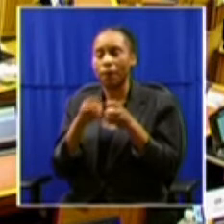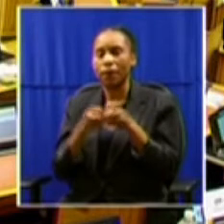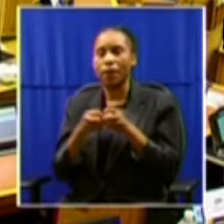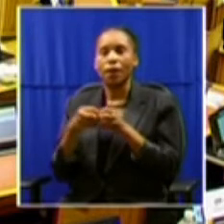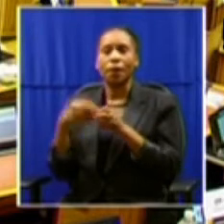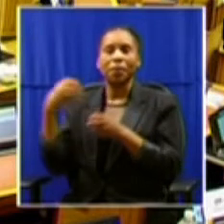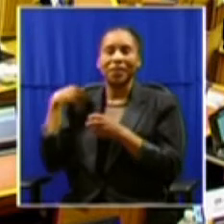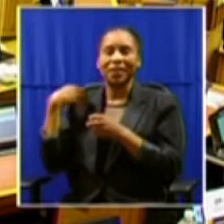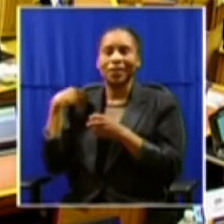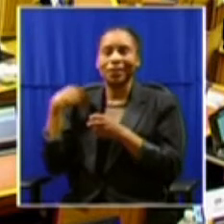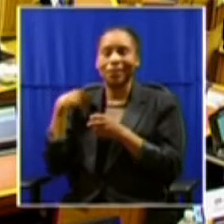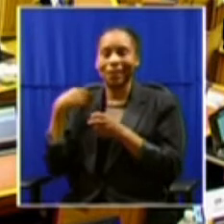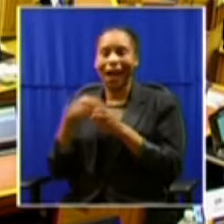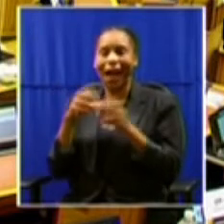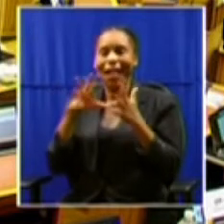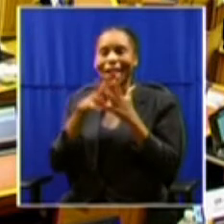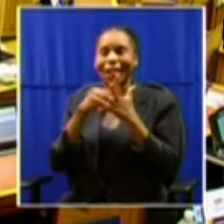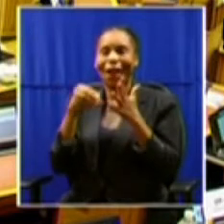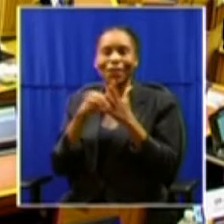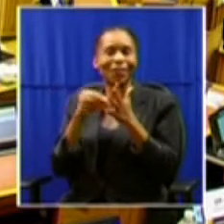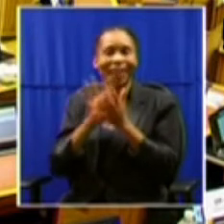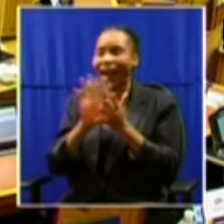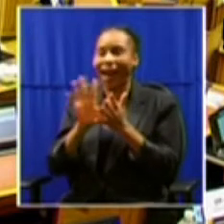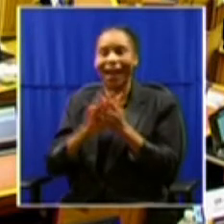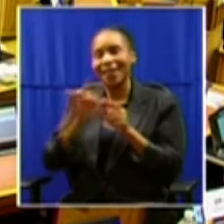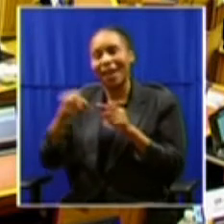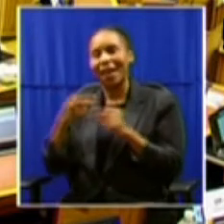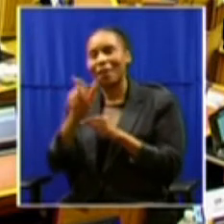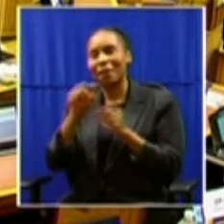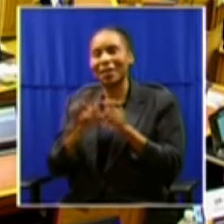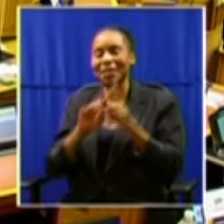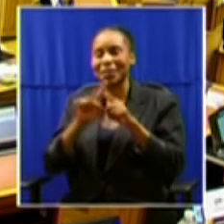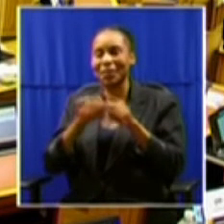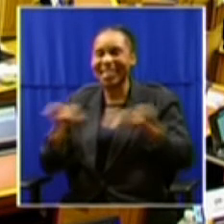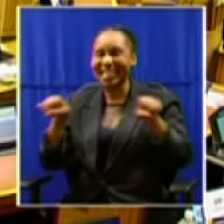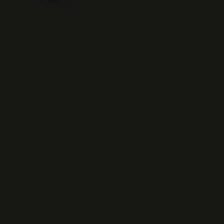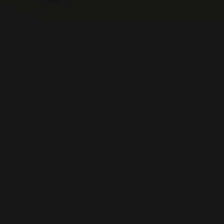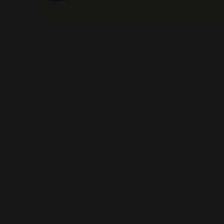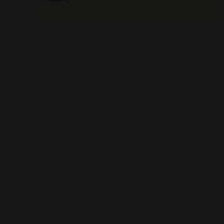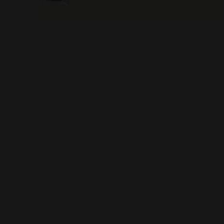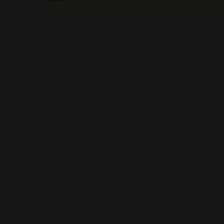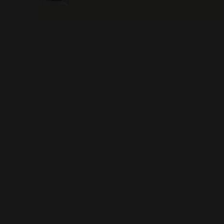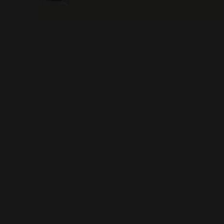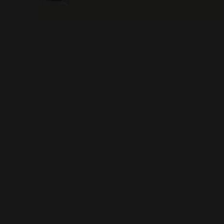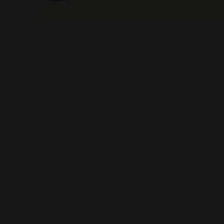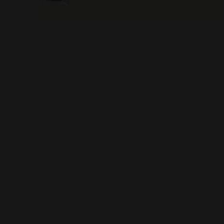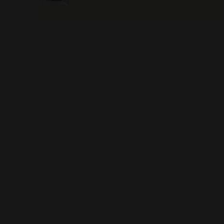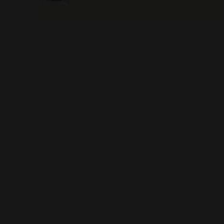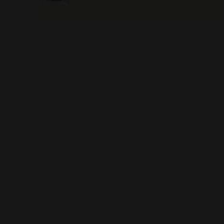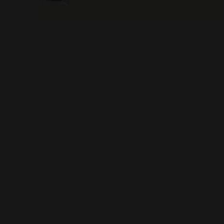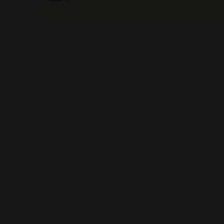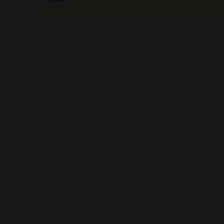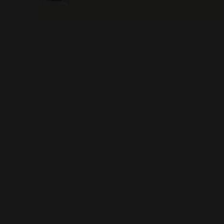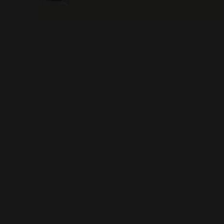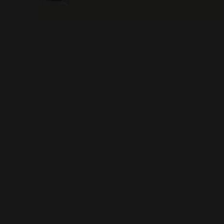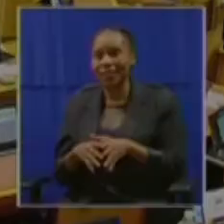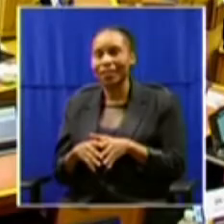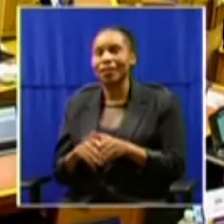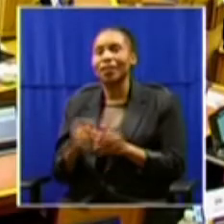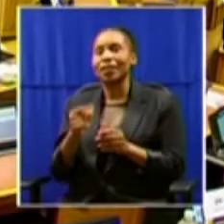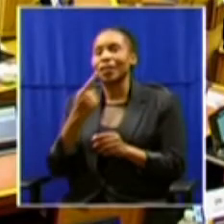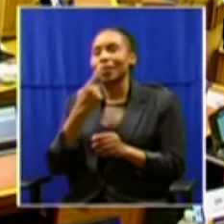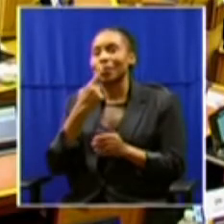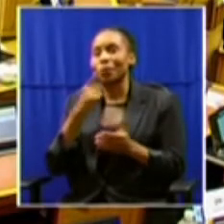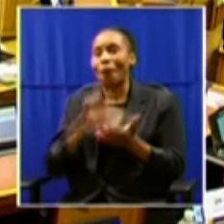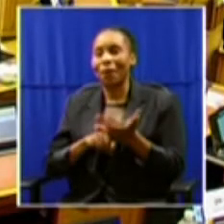cloned. And somebody else is speaking and replying exactly what he said. So I will request that the matter be